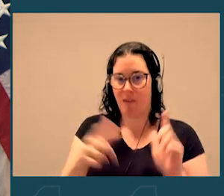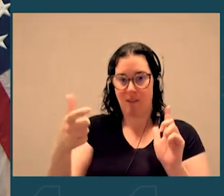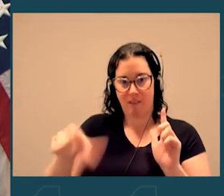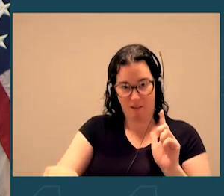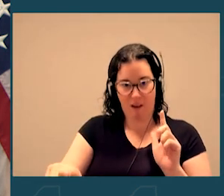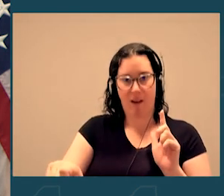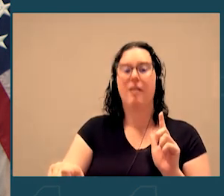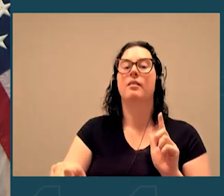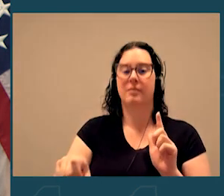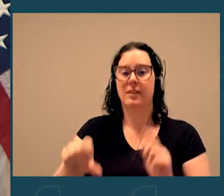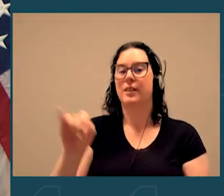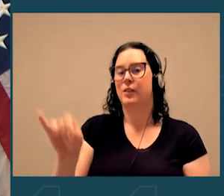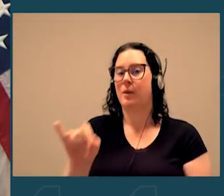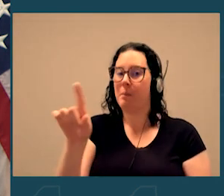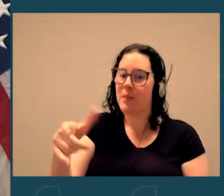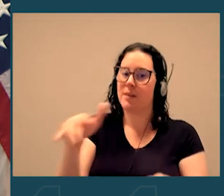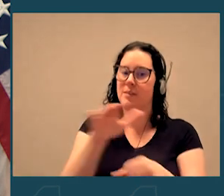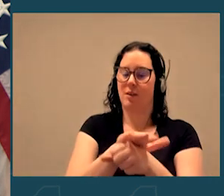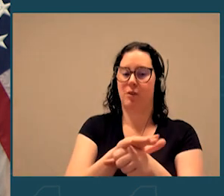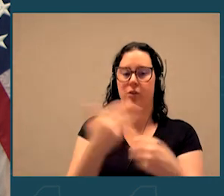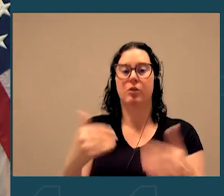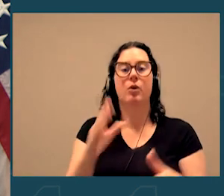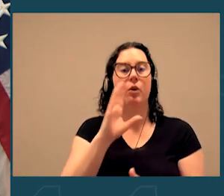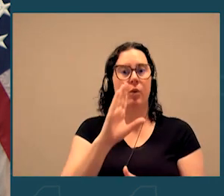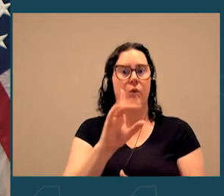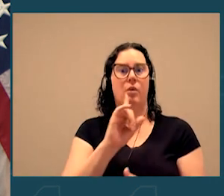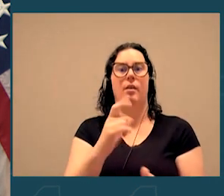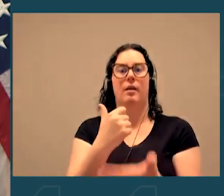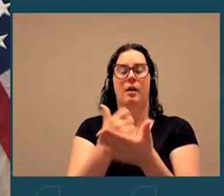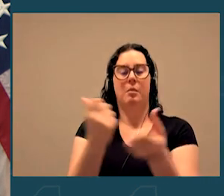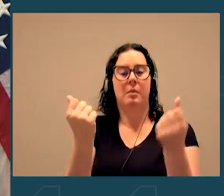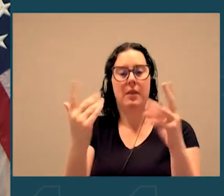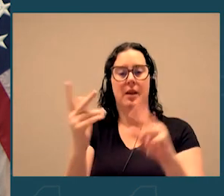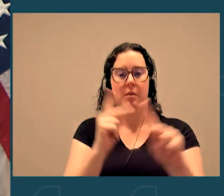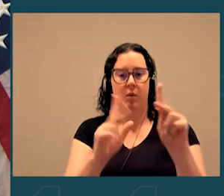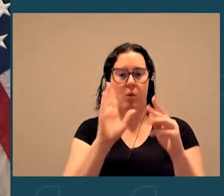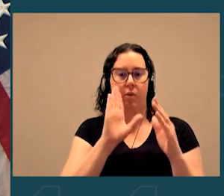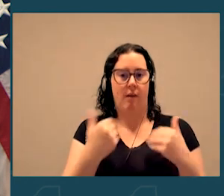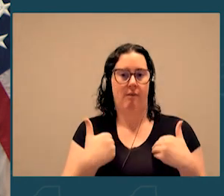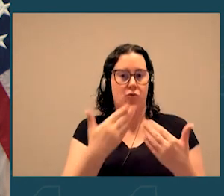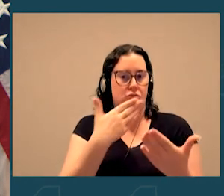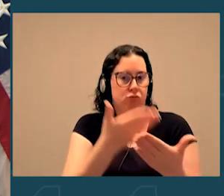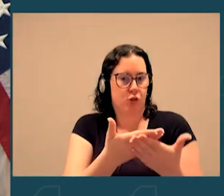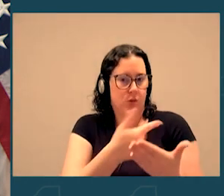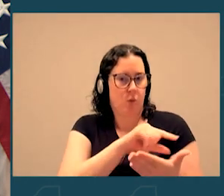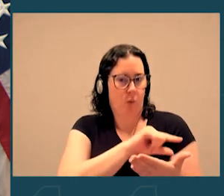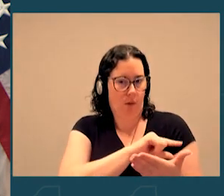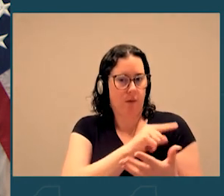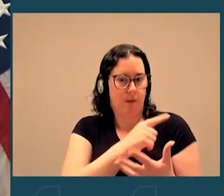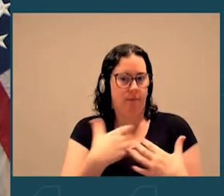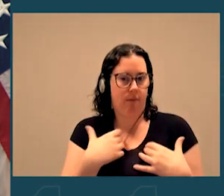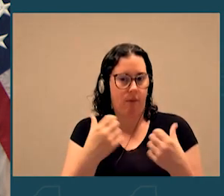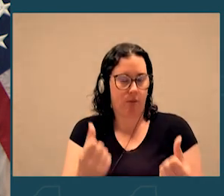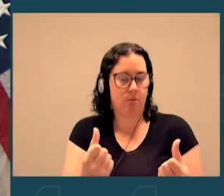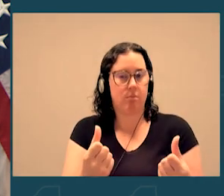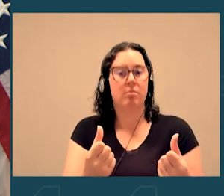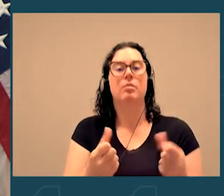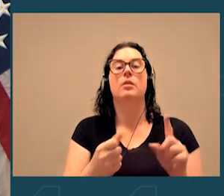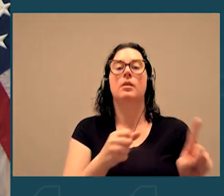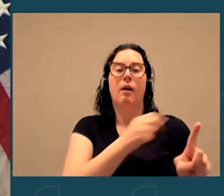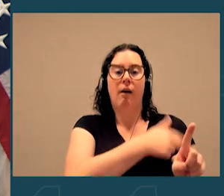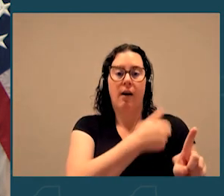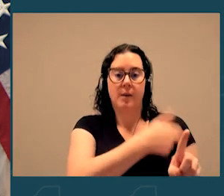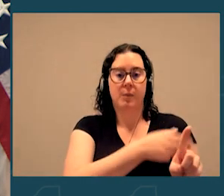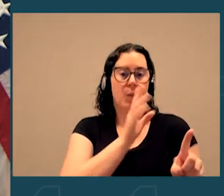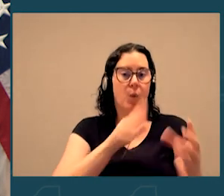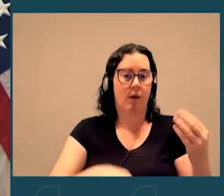big step toward making sure that everyone has access to quality health care. We're also adding psychiatric beds. You know, what happened during the